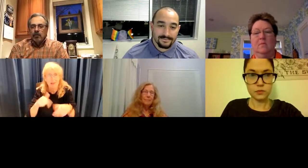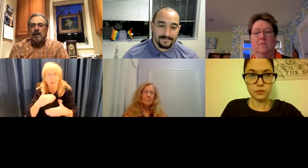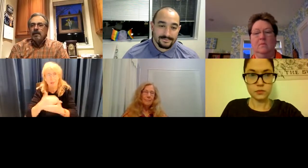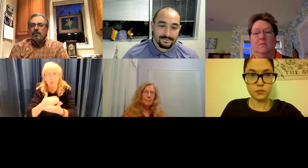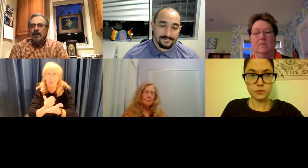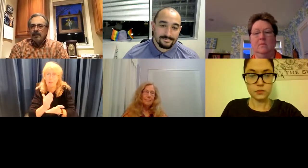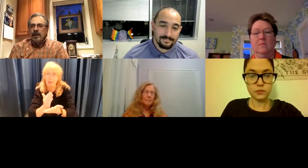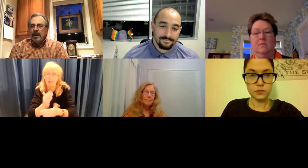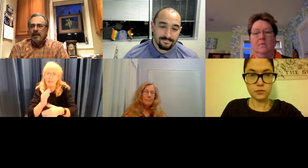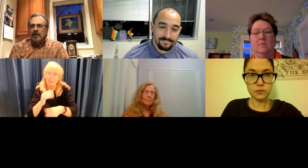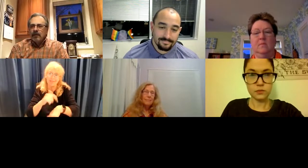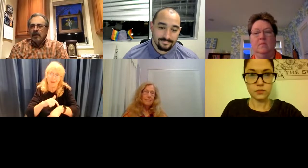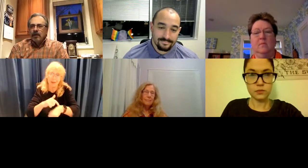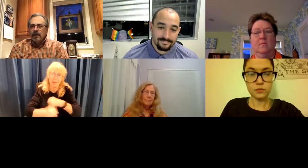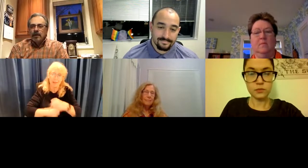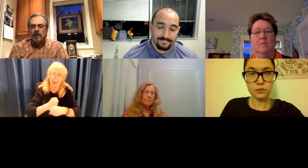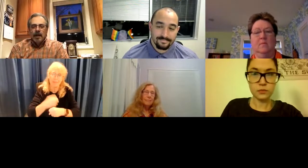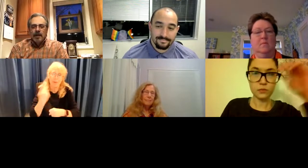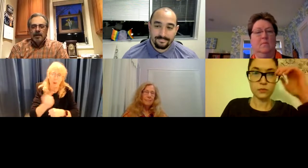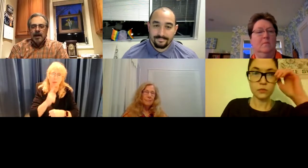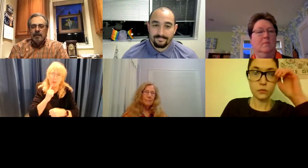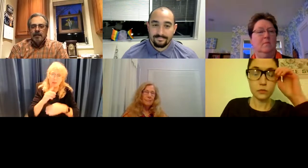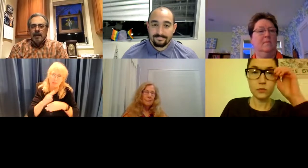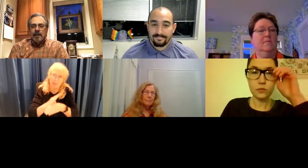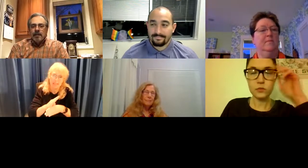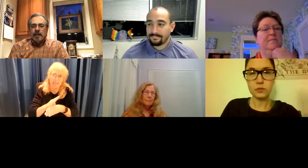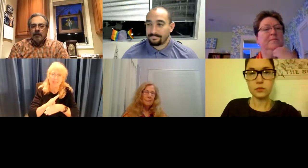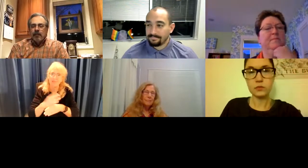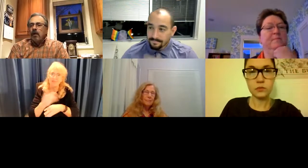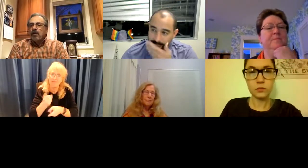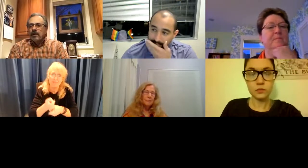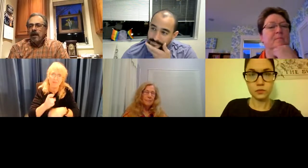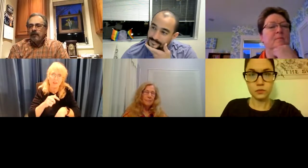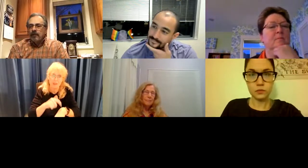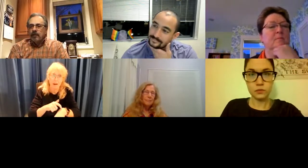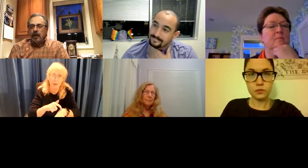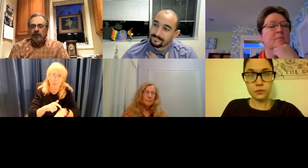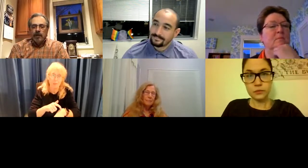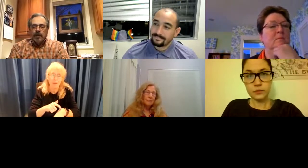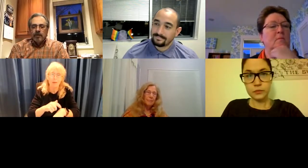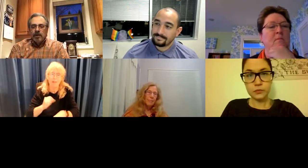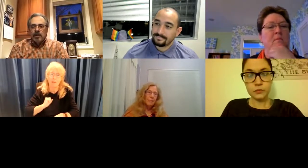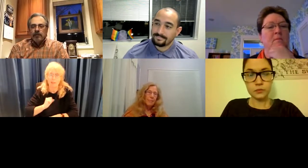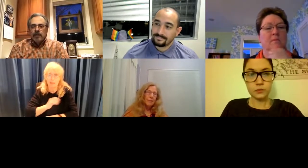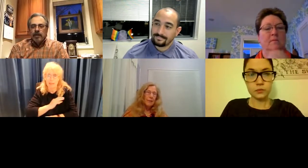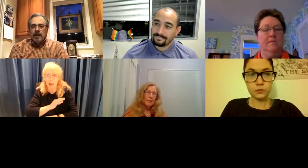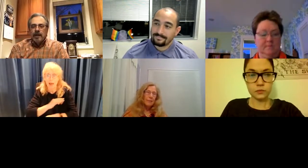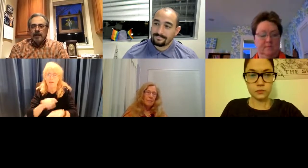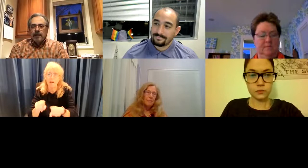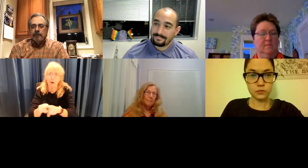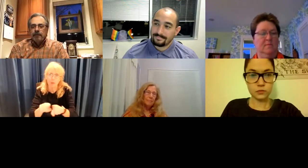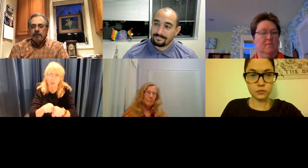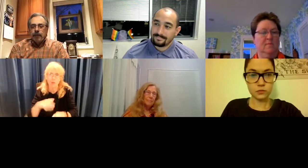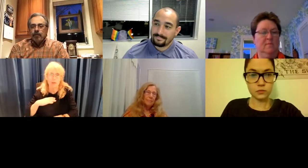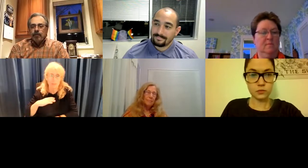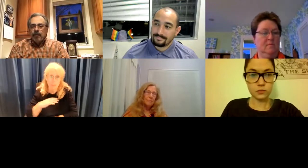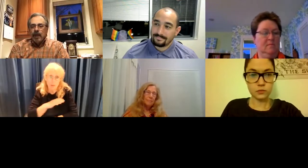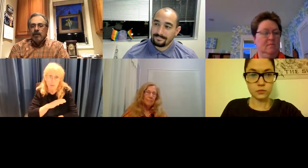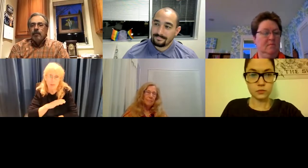a really busy and difficult time for our staff, and certainly for the commission. The